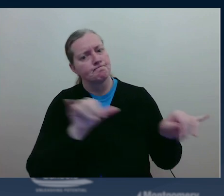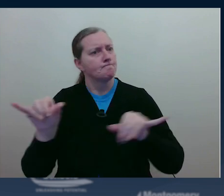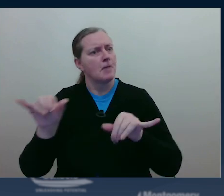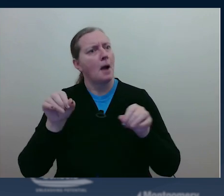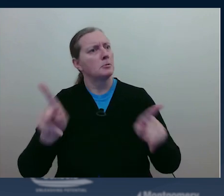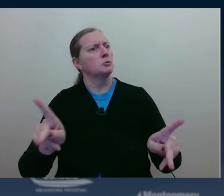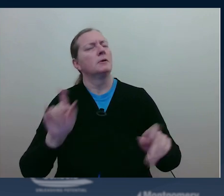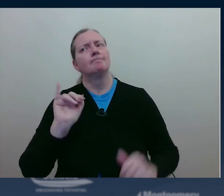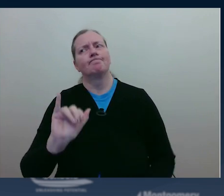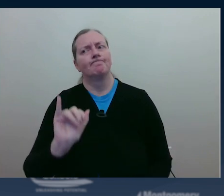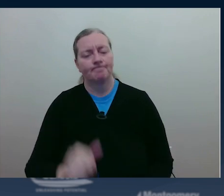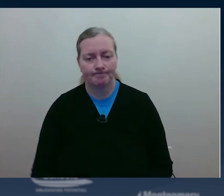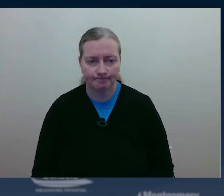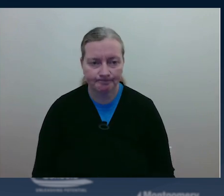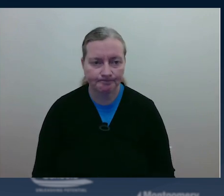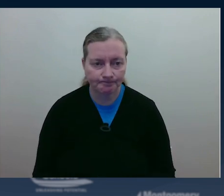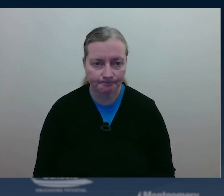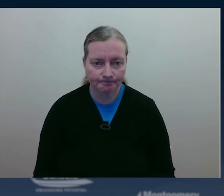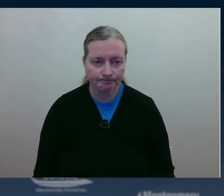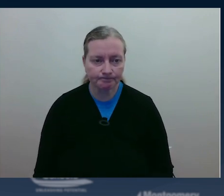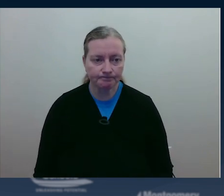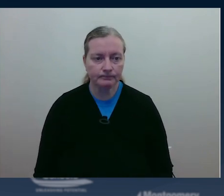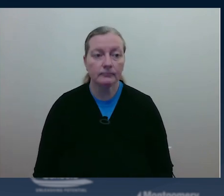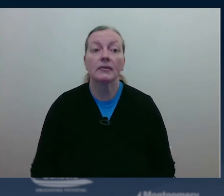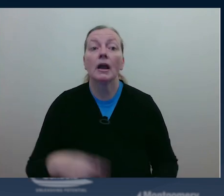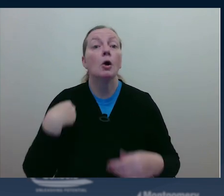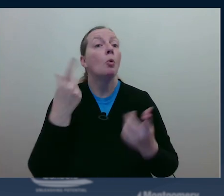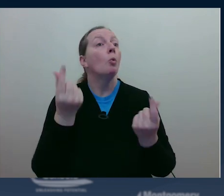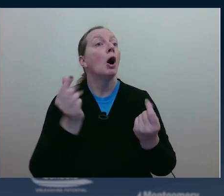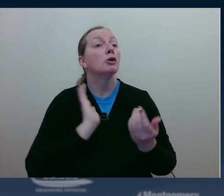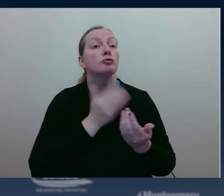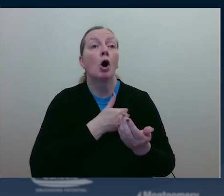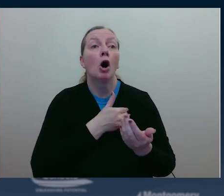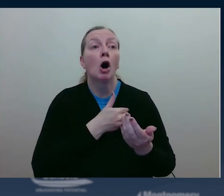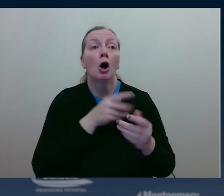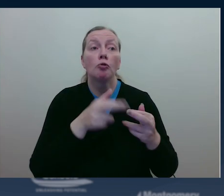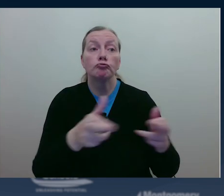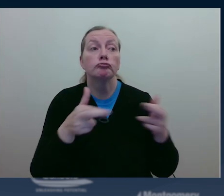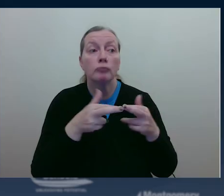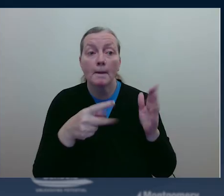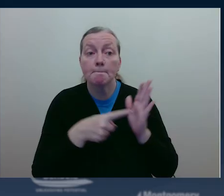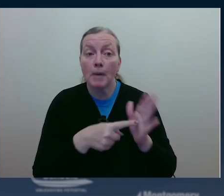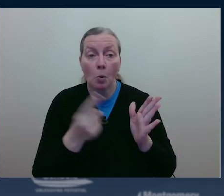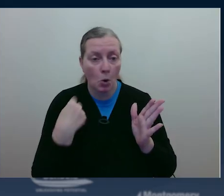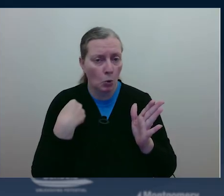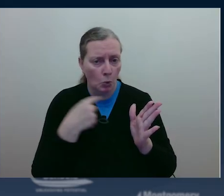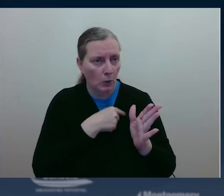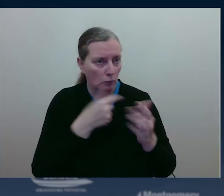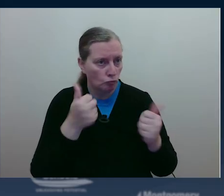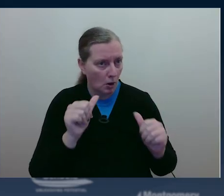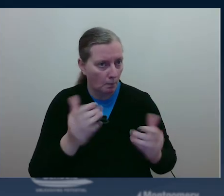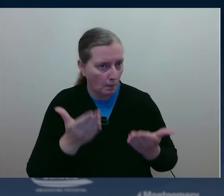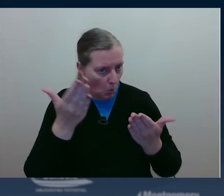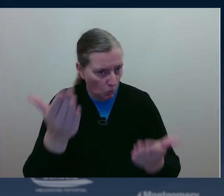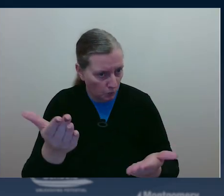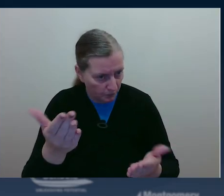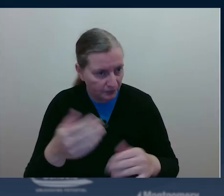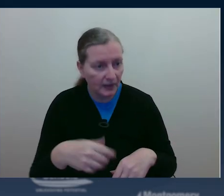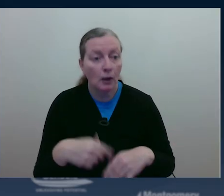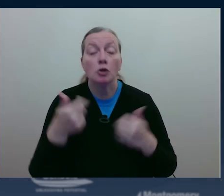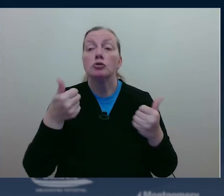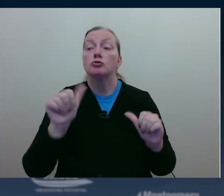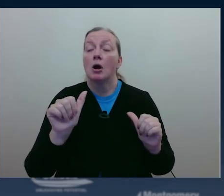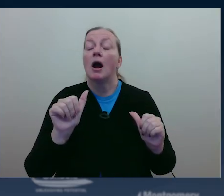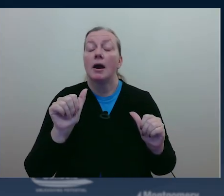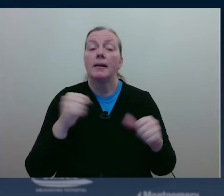So what is the proposed regional model? Well, MCPS is focused on strengthening all of our high schools